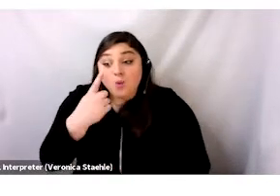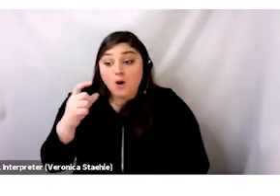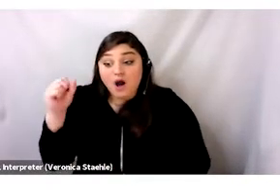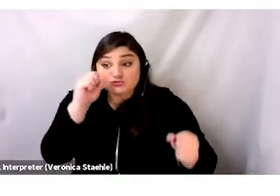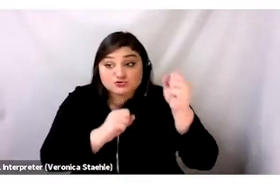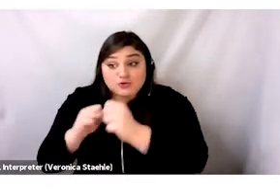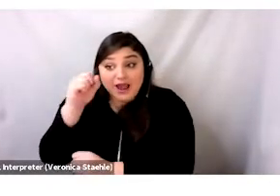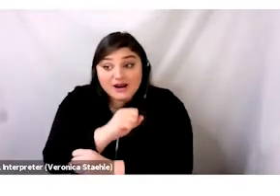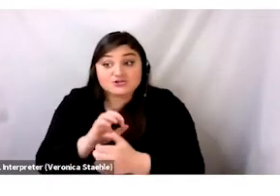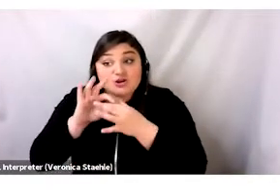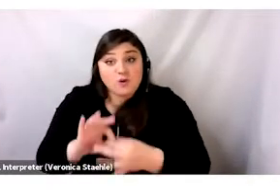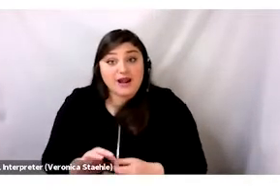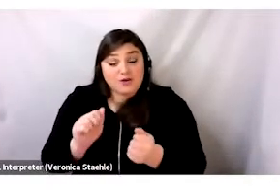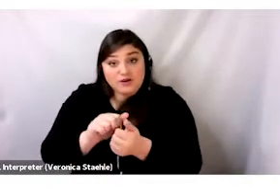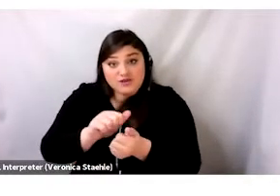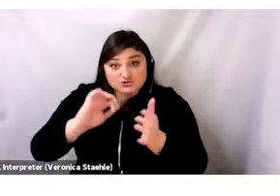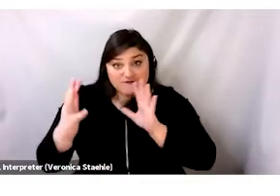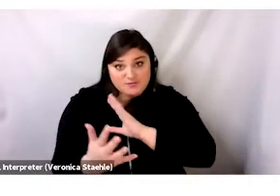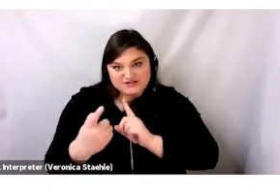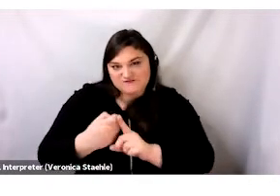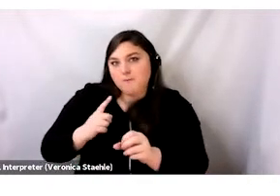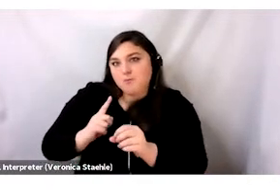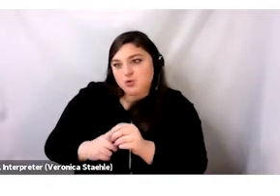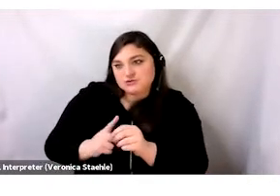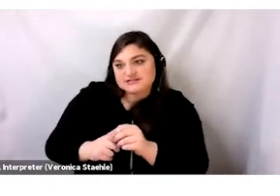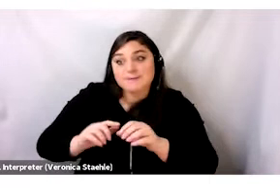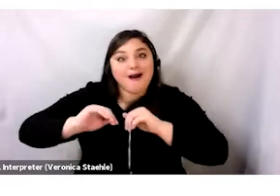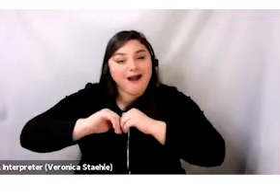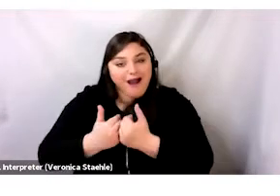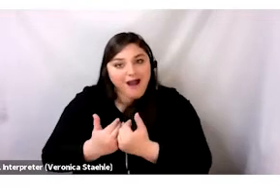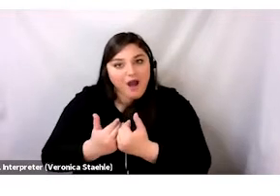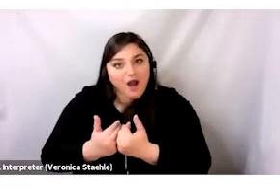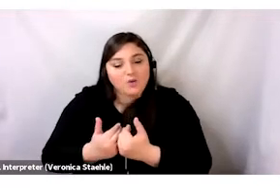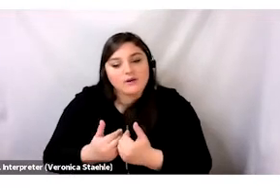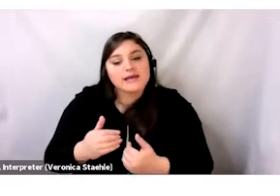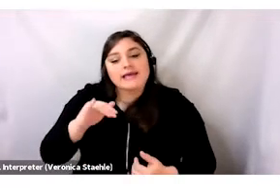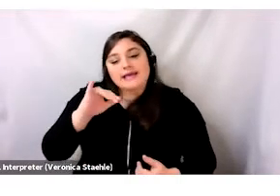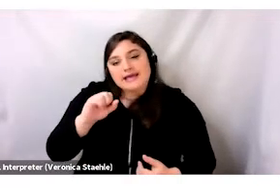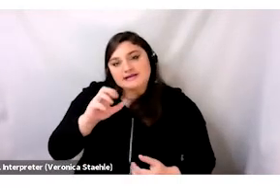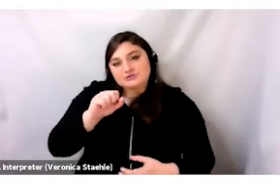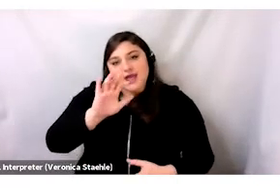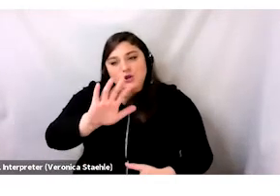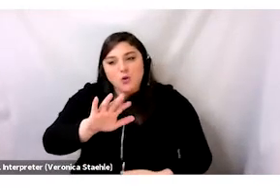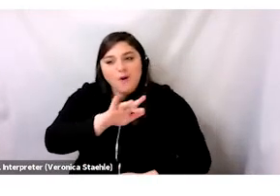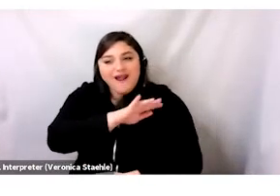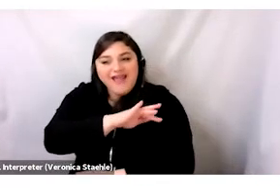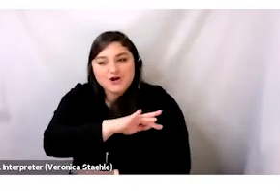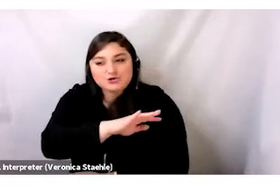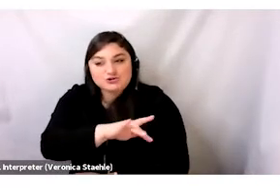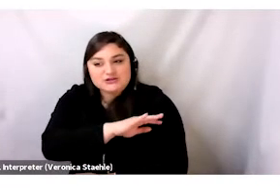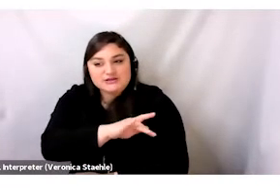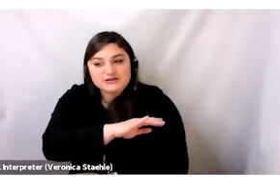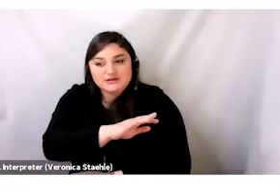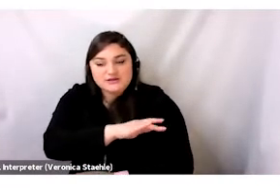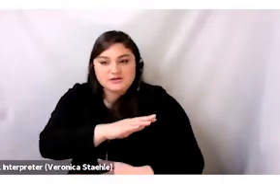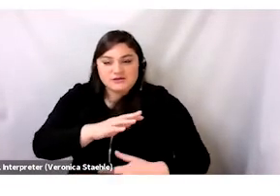within engaged Buddhist thought is to direct energy toward wholesome or positive things